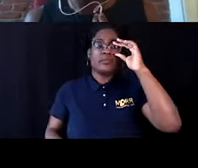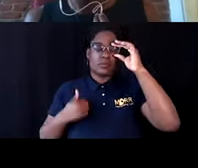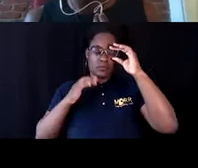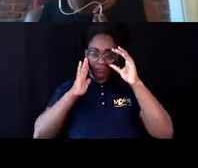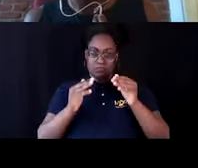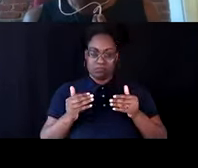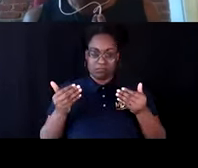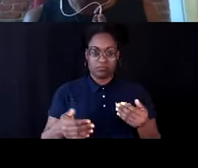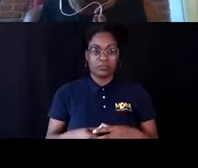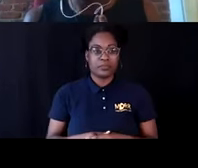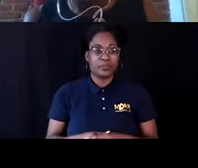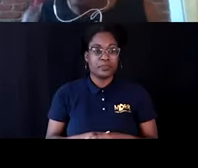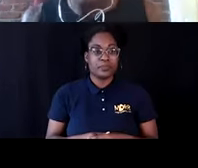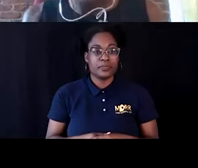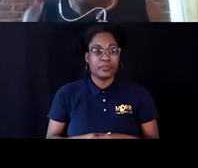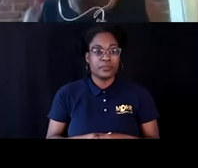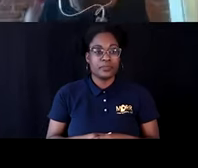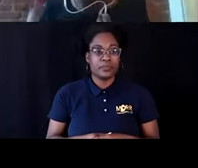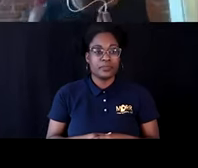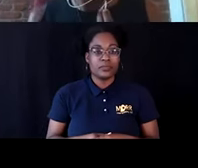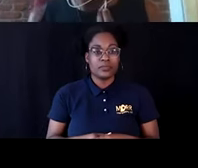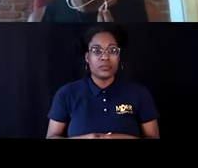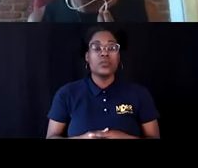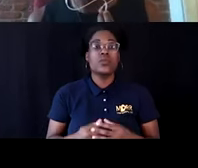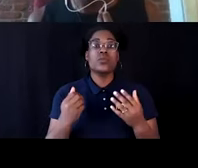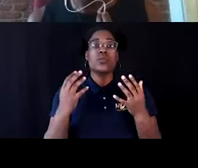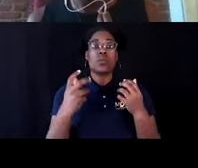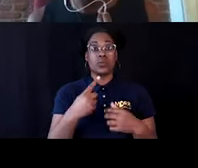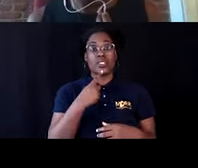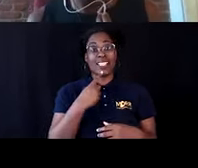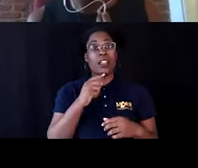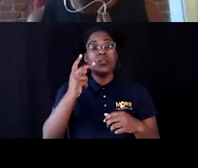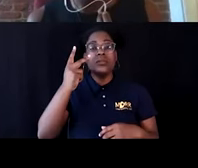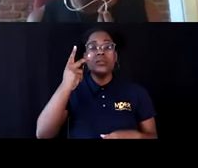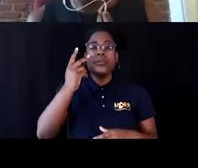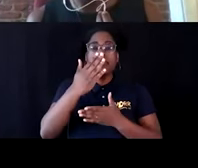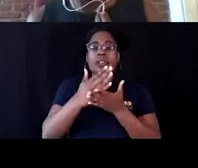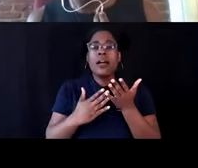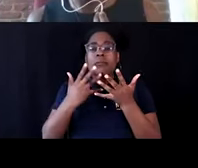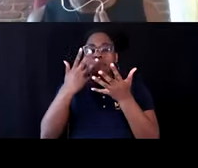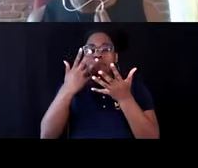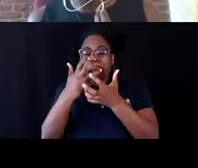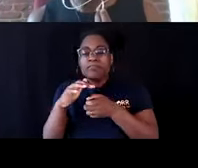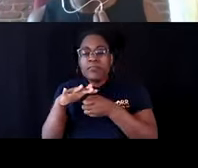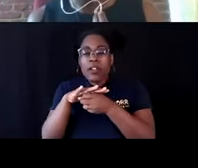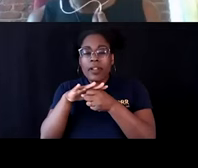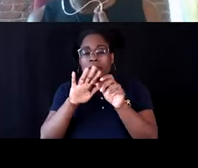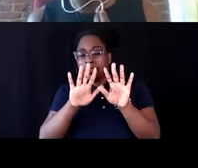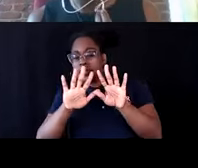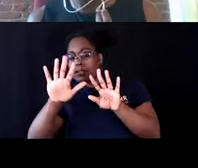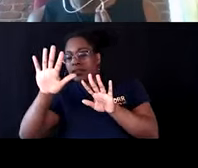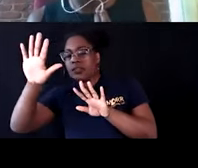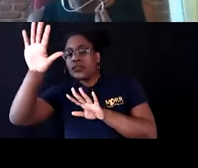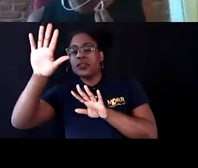other thing I want to note is that there are like some dark splotches here that are about the places that were already